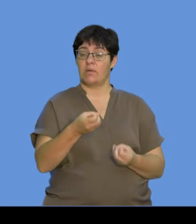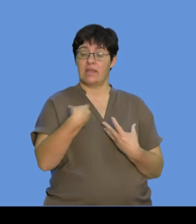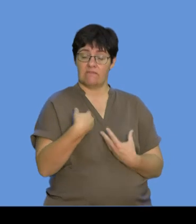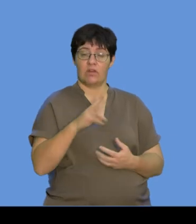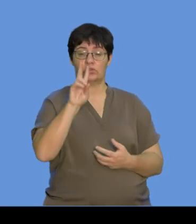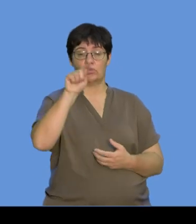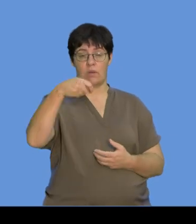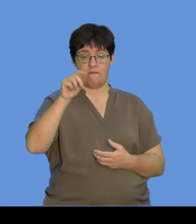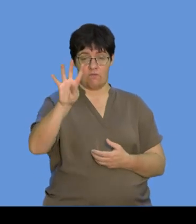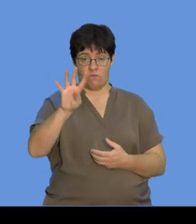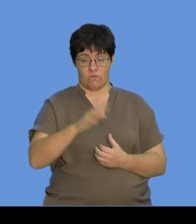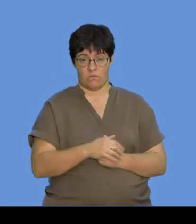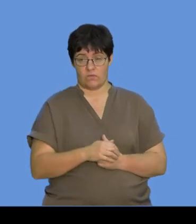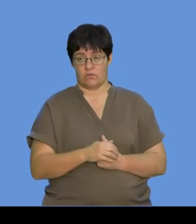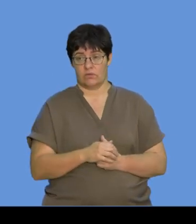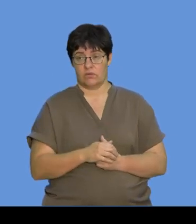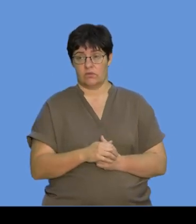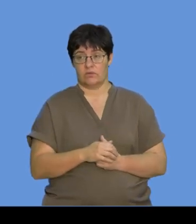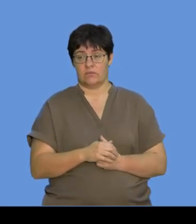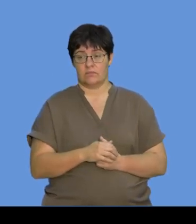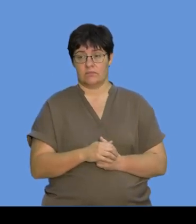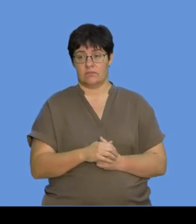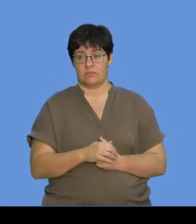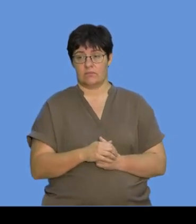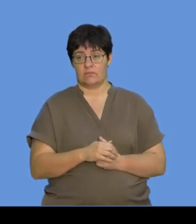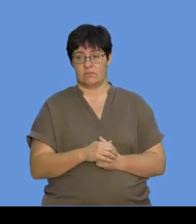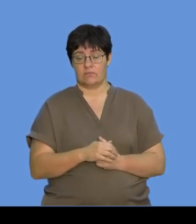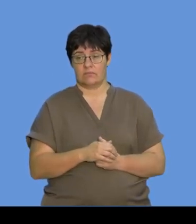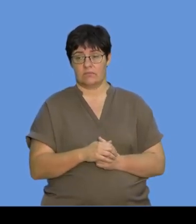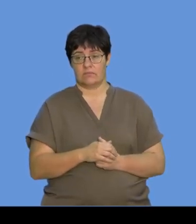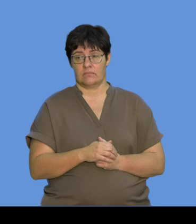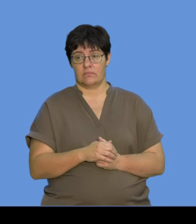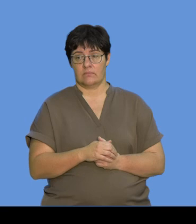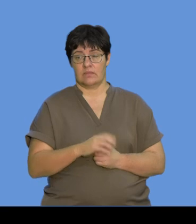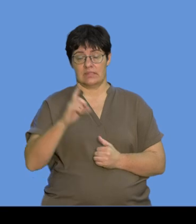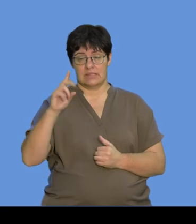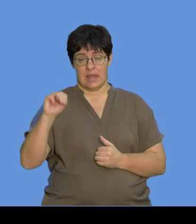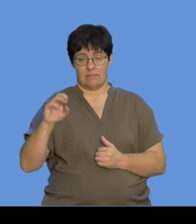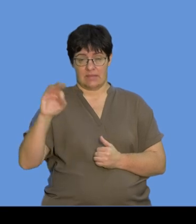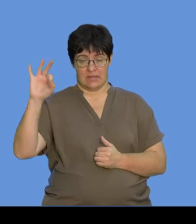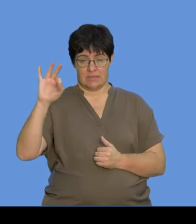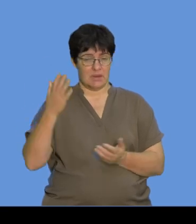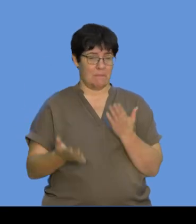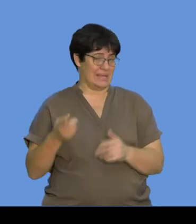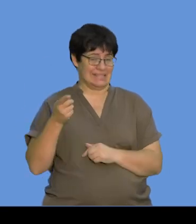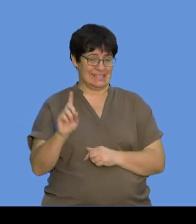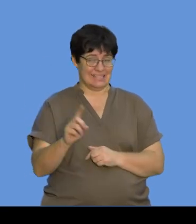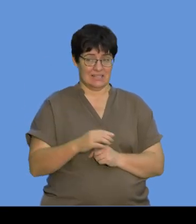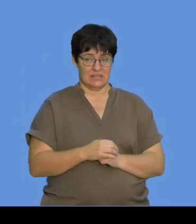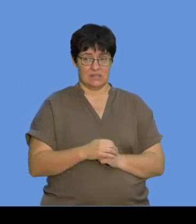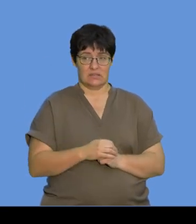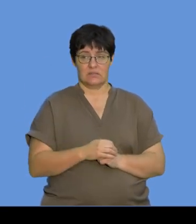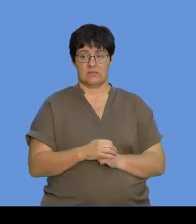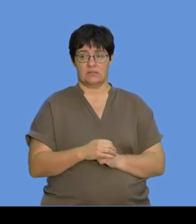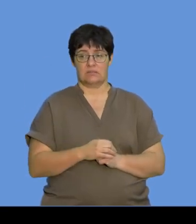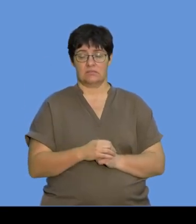is 2,4, okay? Cubic decimeters. It's no longer the mass. Take note of that because that's the volume